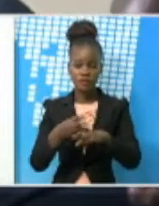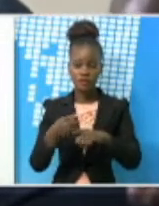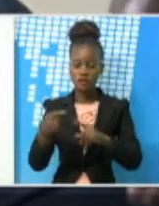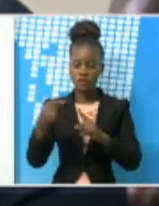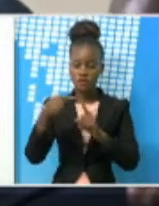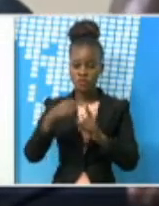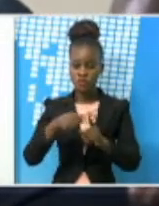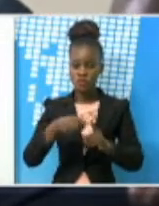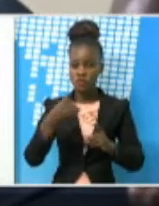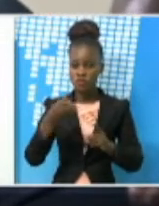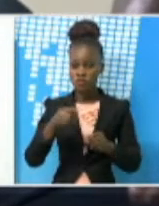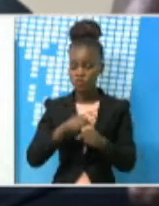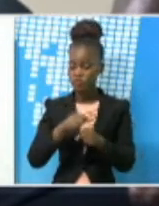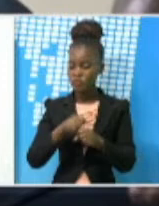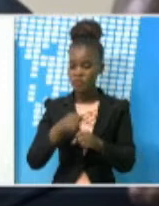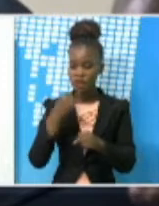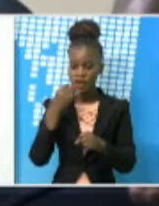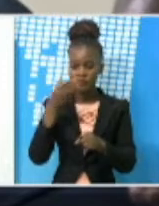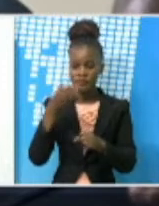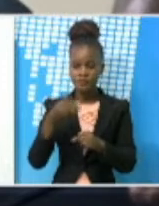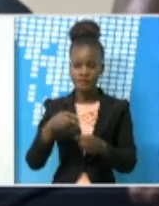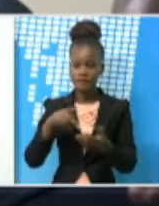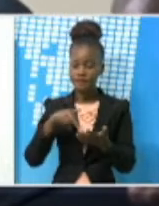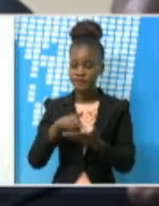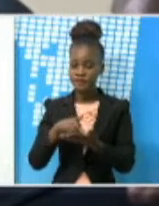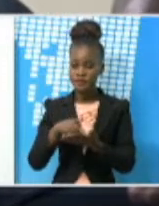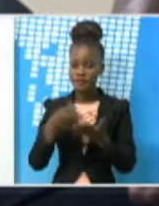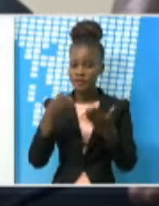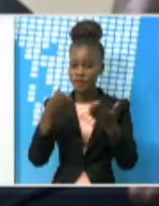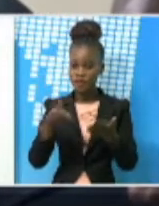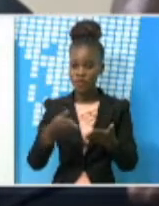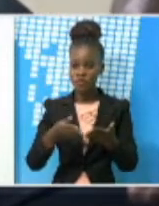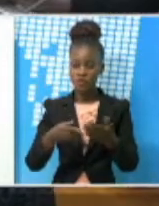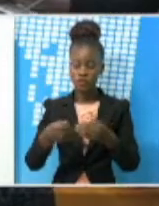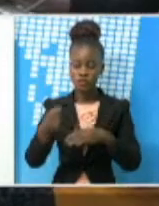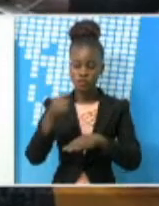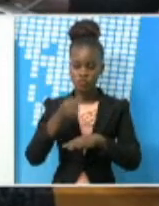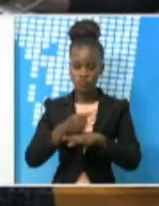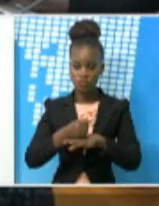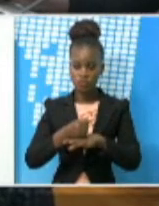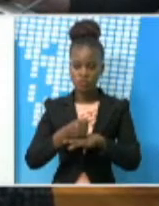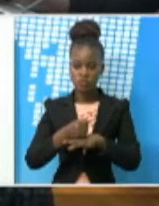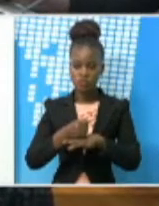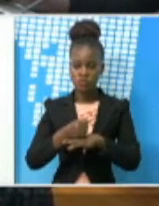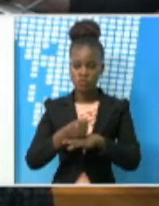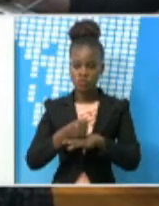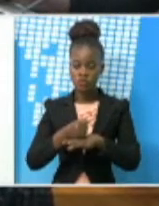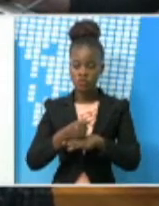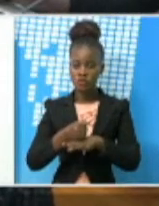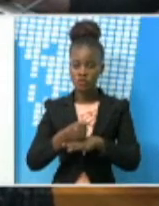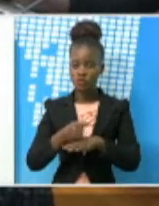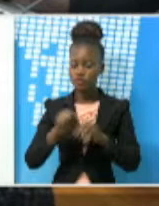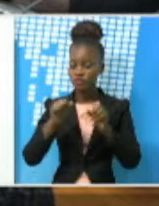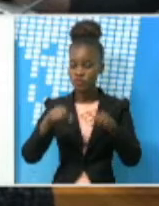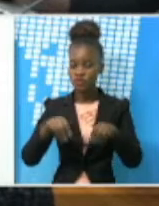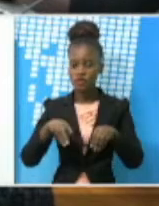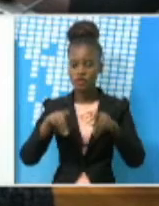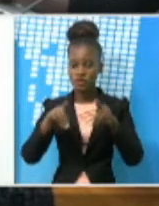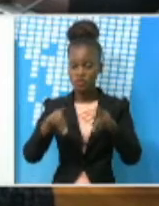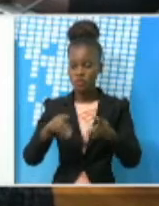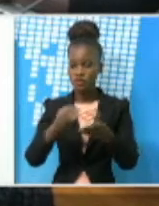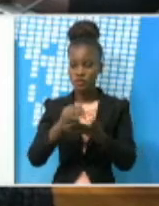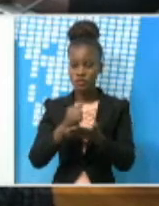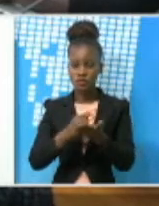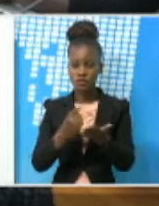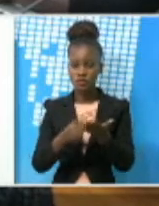the operators to pay their regulatory dues. The managing director of Posta Uganda, on